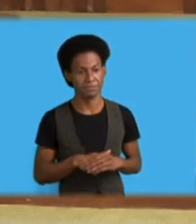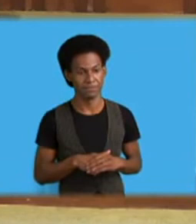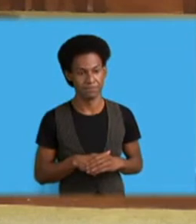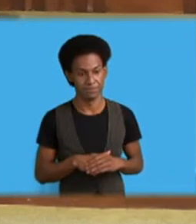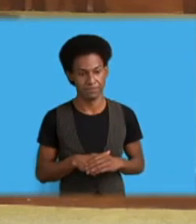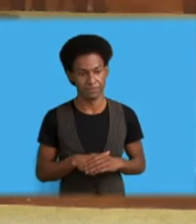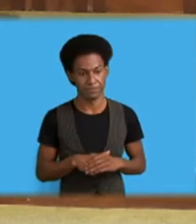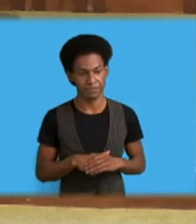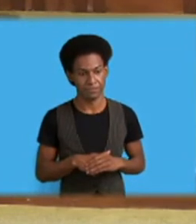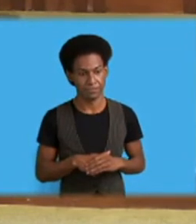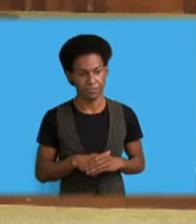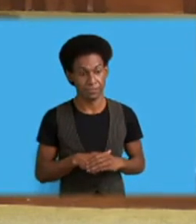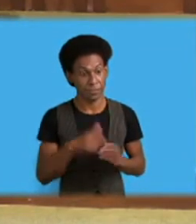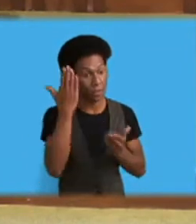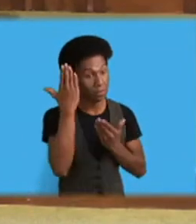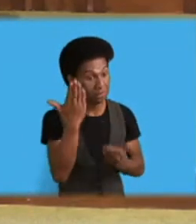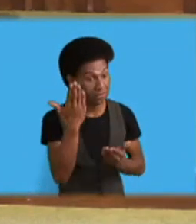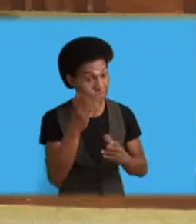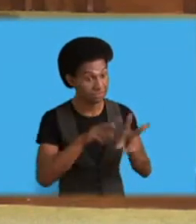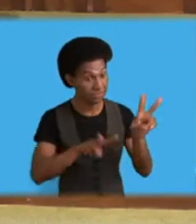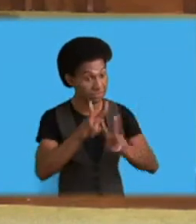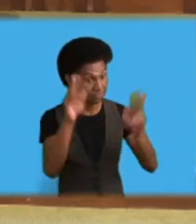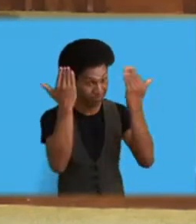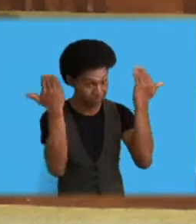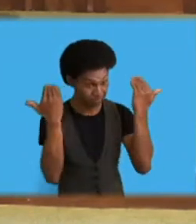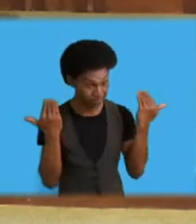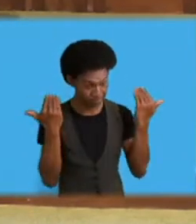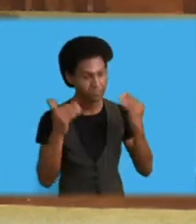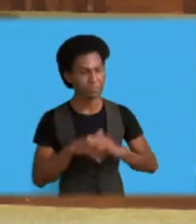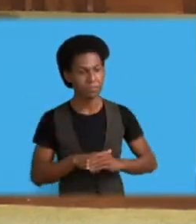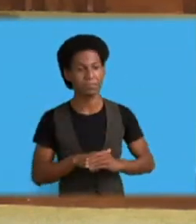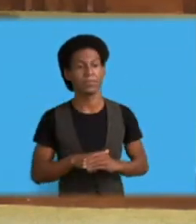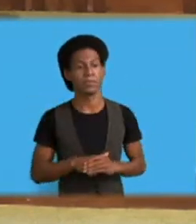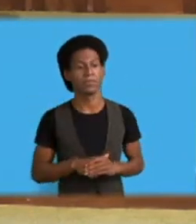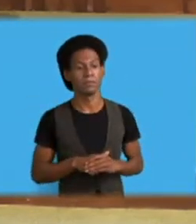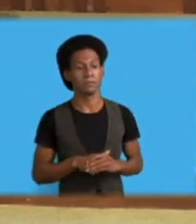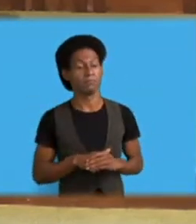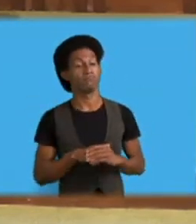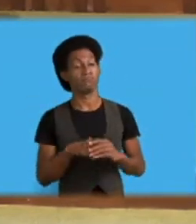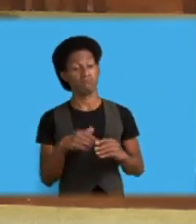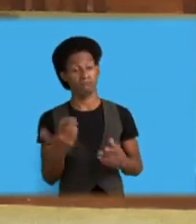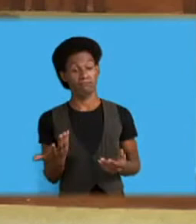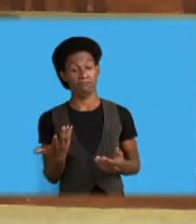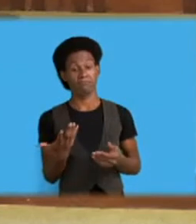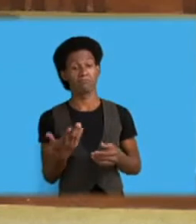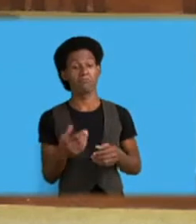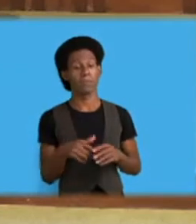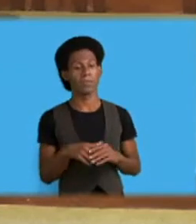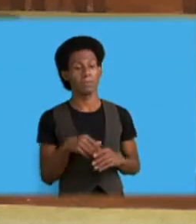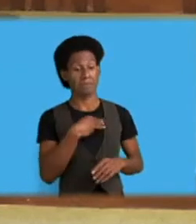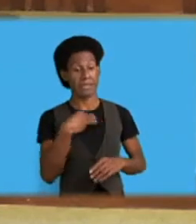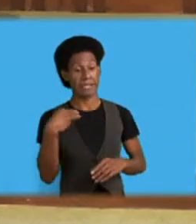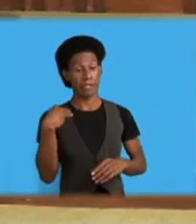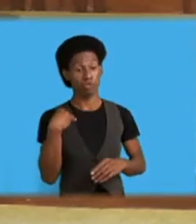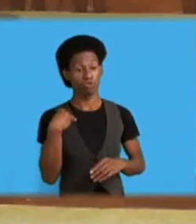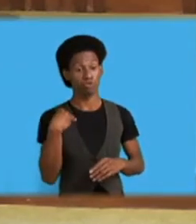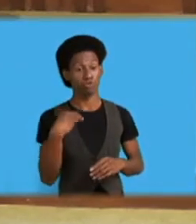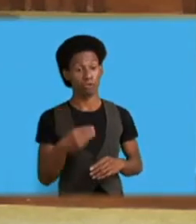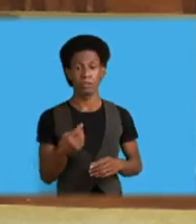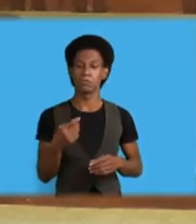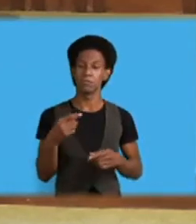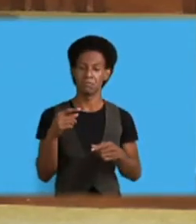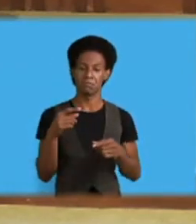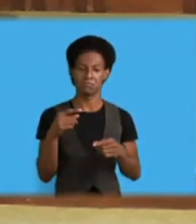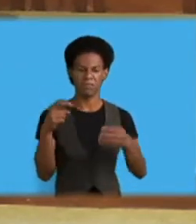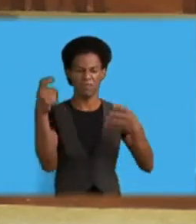the point I'm trying to make, that the Honourable Minister has put out all this series of activities that